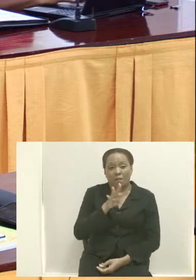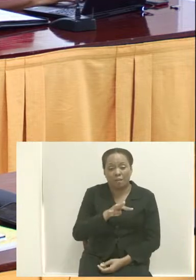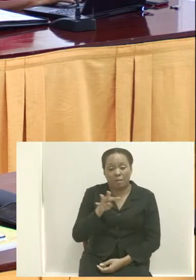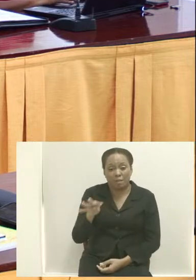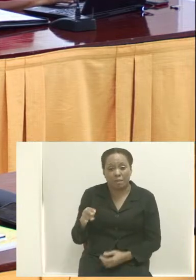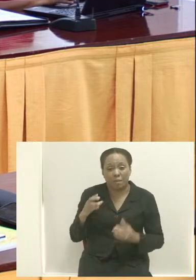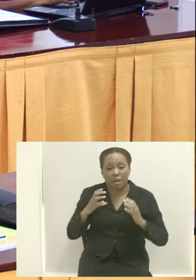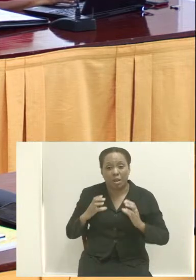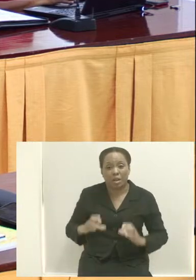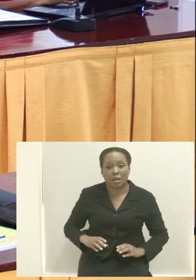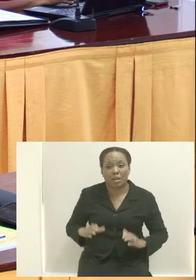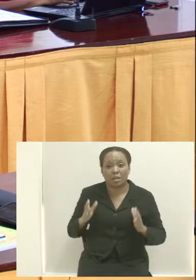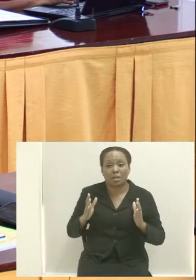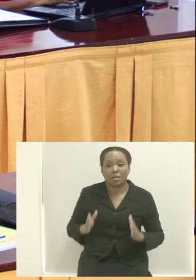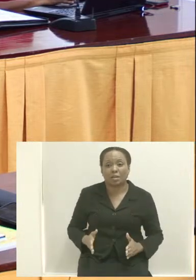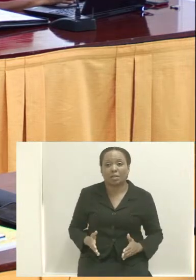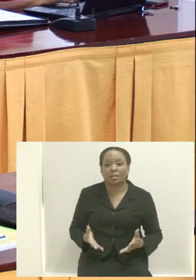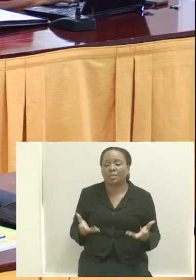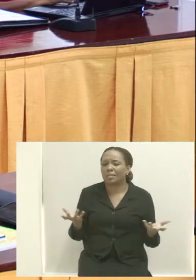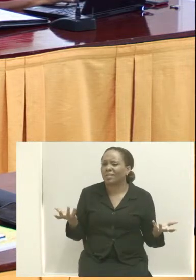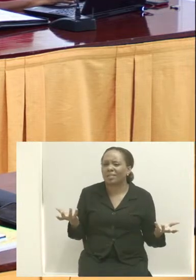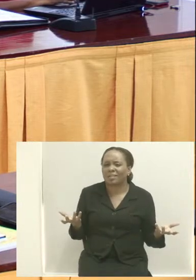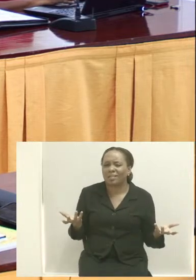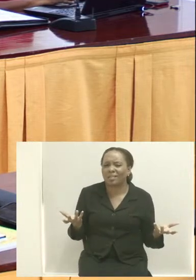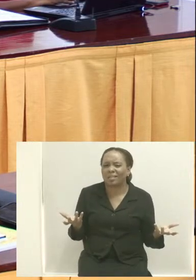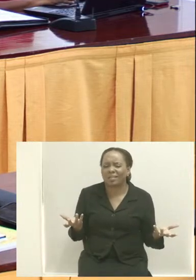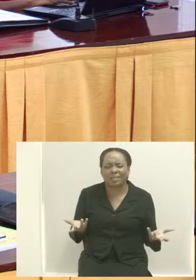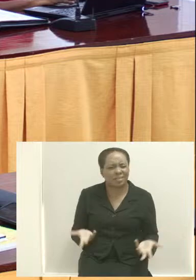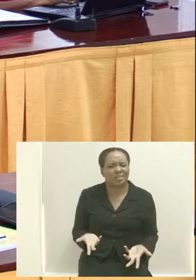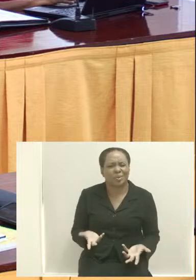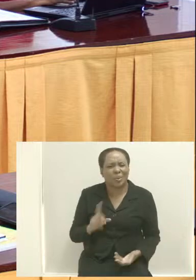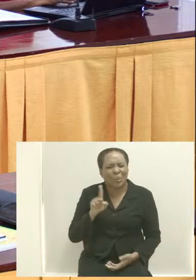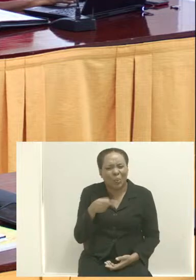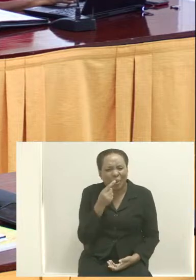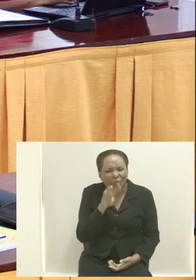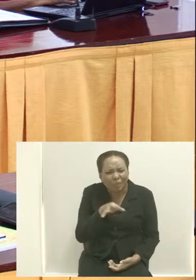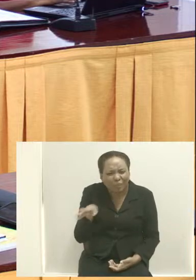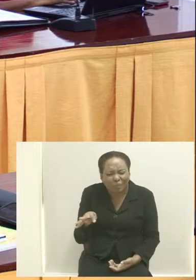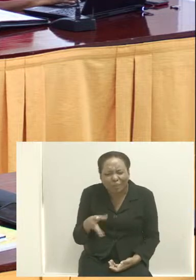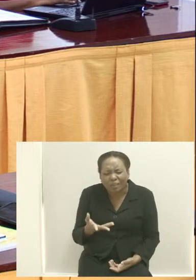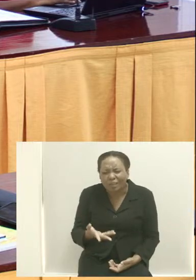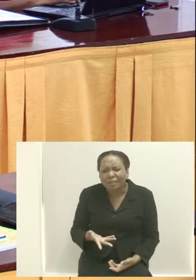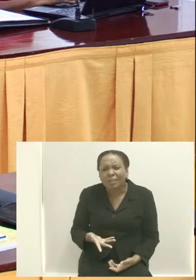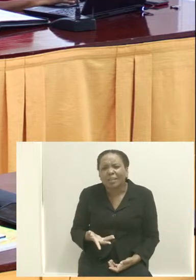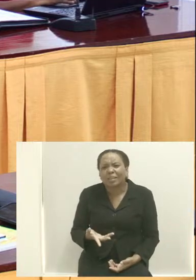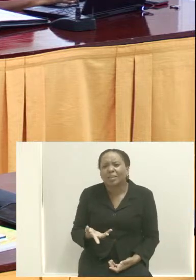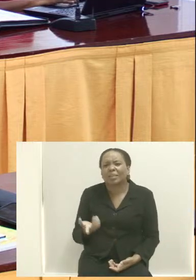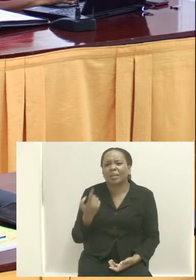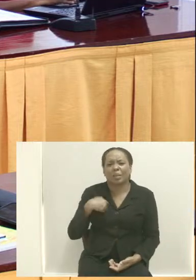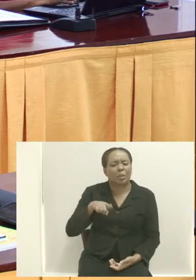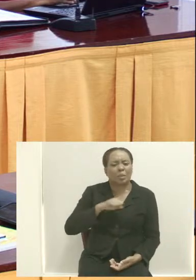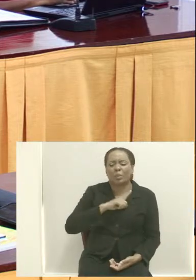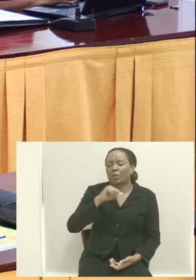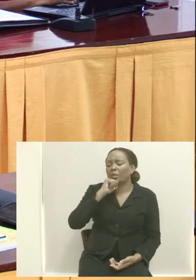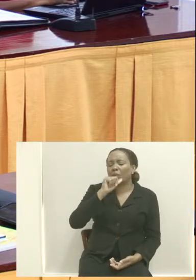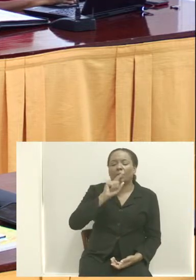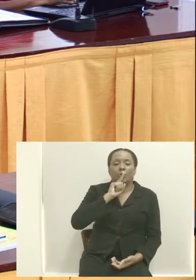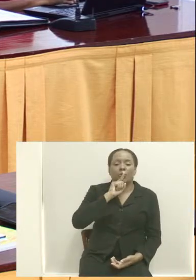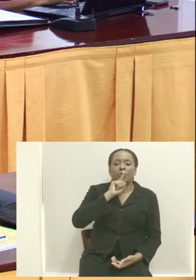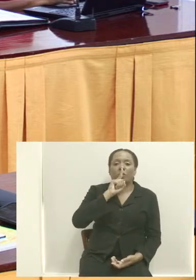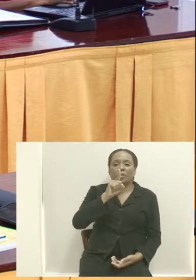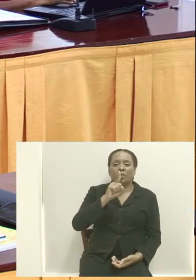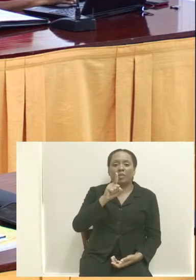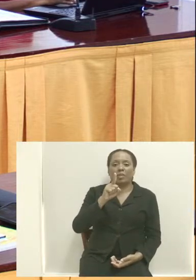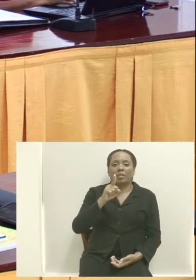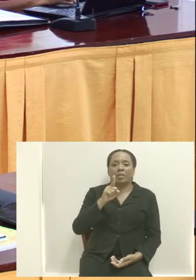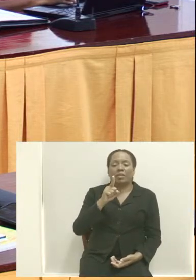It tells you that we as a country have not taken the attainment and maintenance of standards, which are basically set to do two